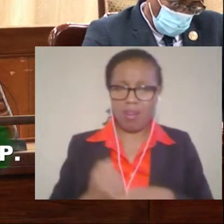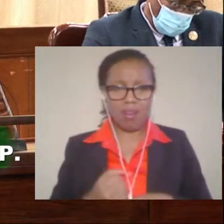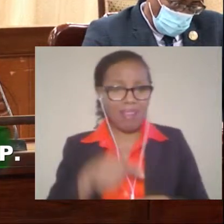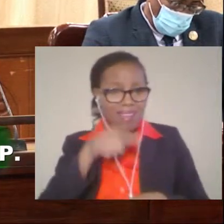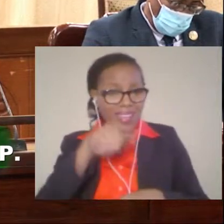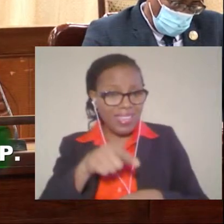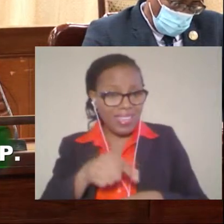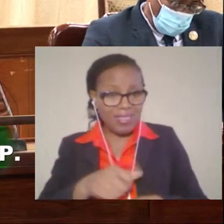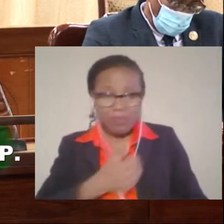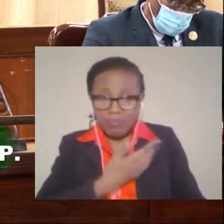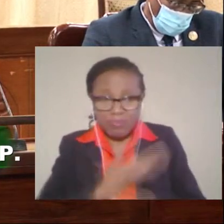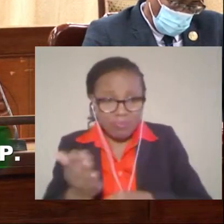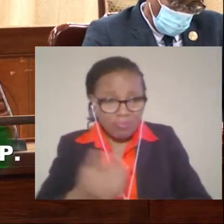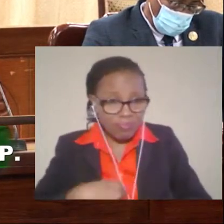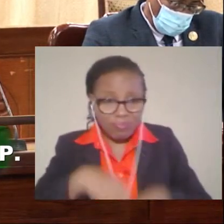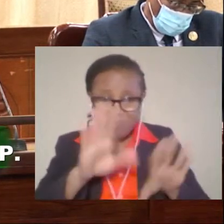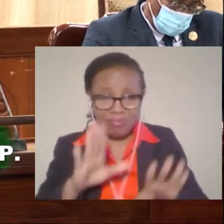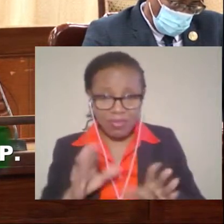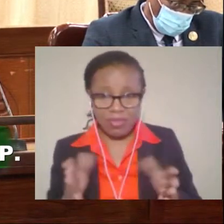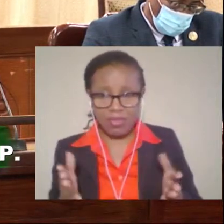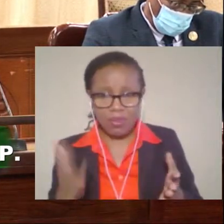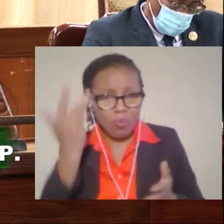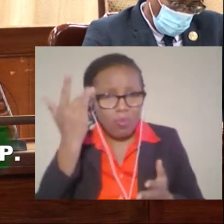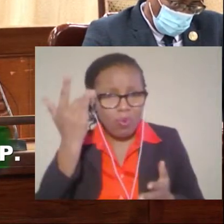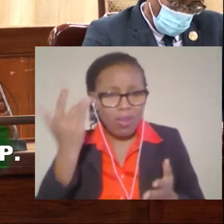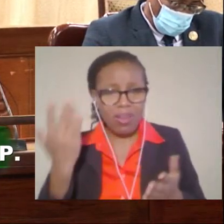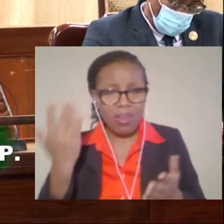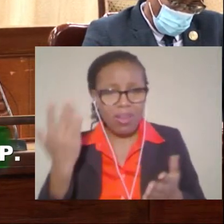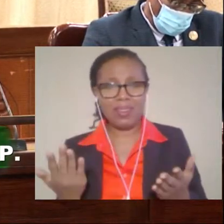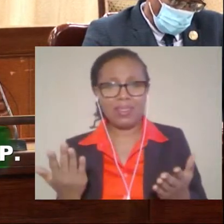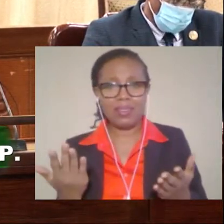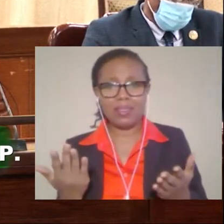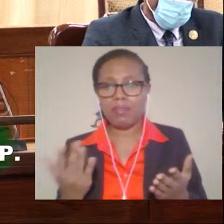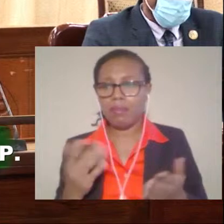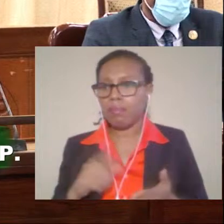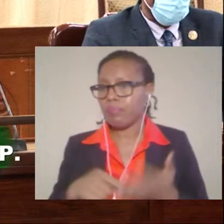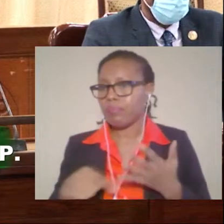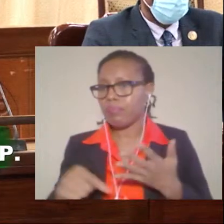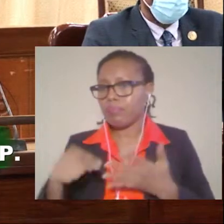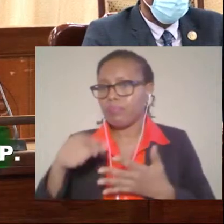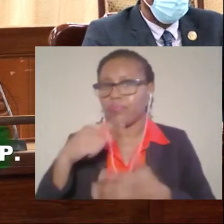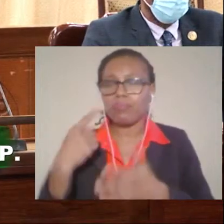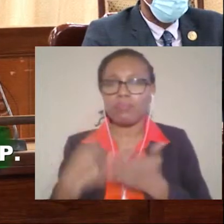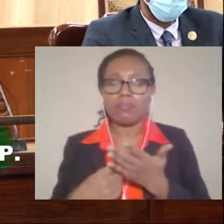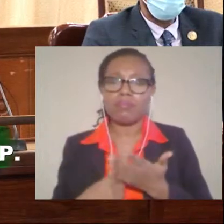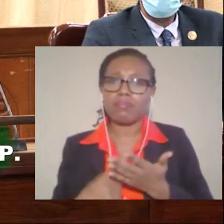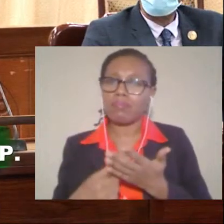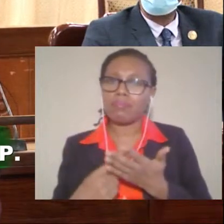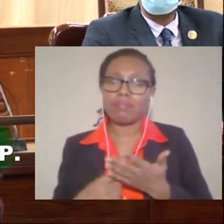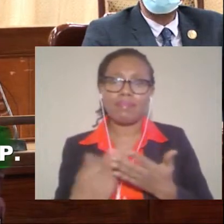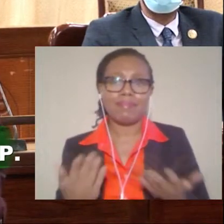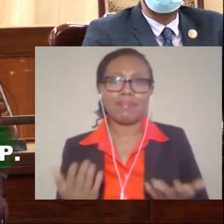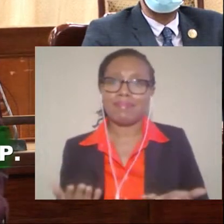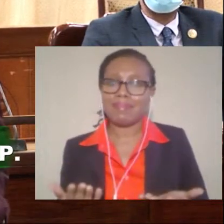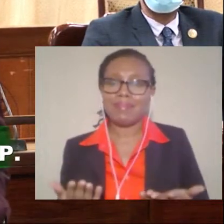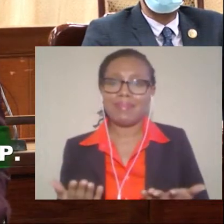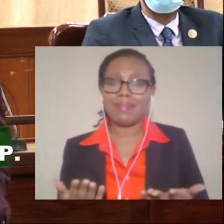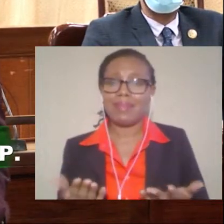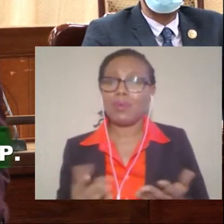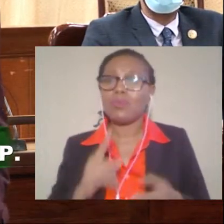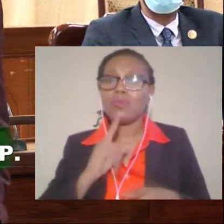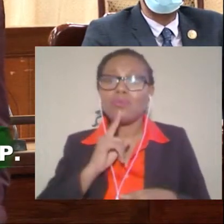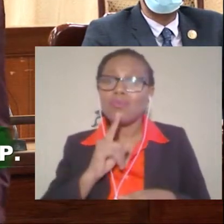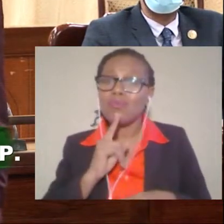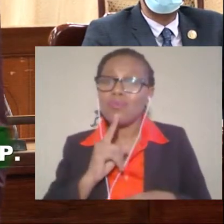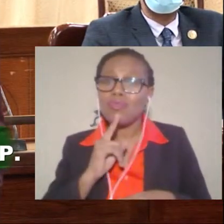And this and the next. discussion ought to be about those very